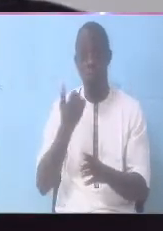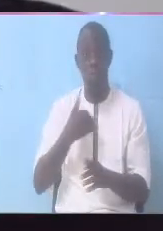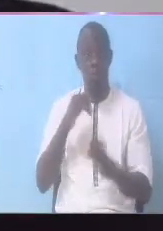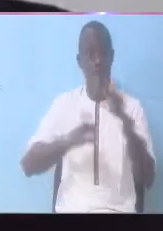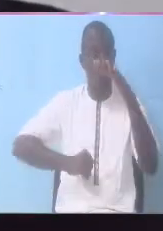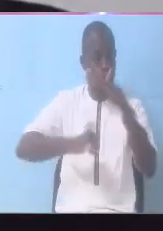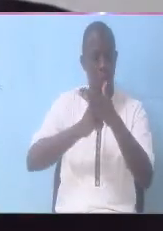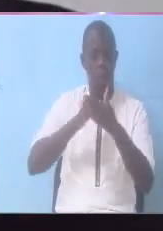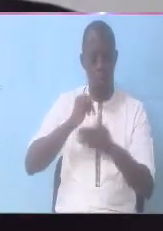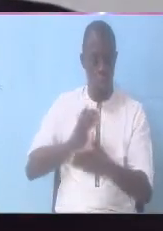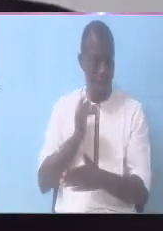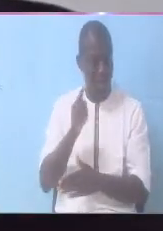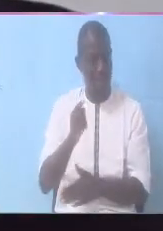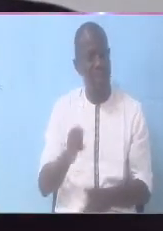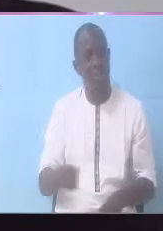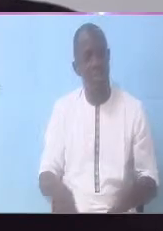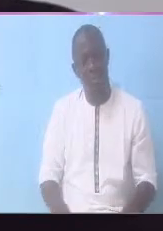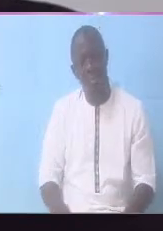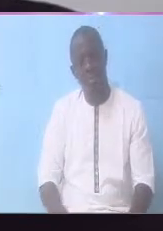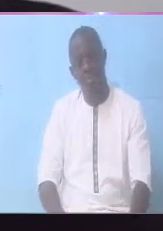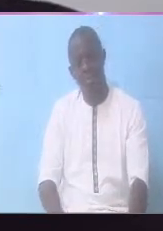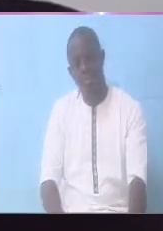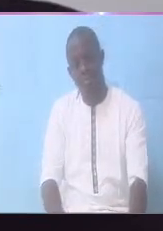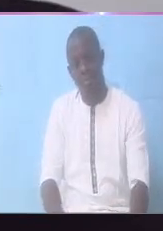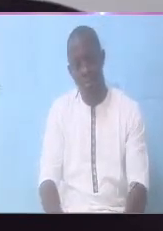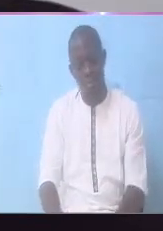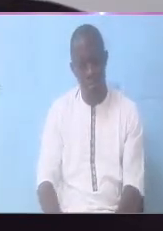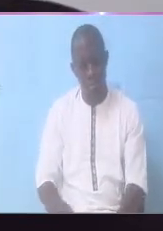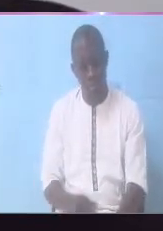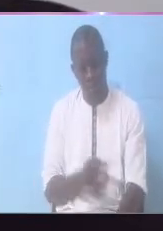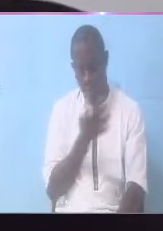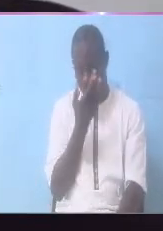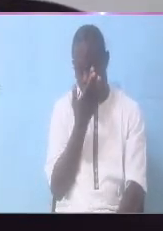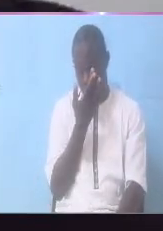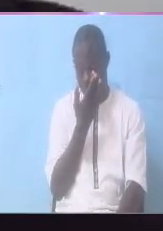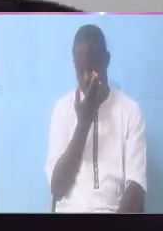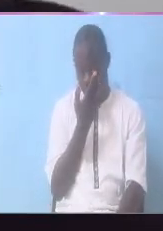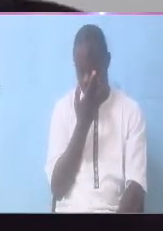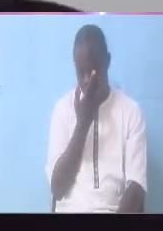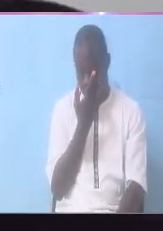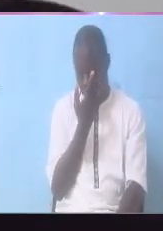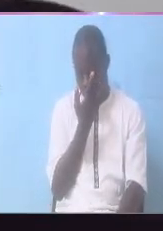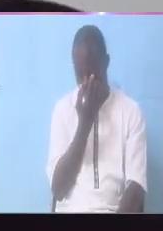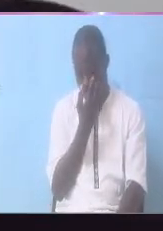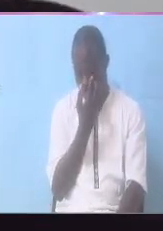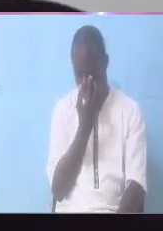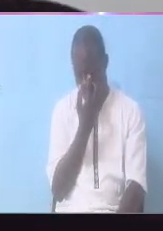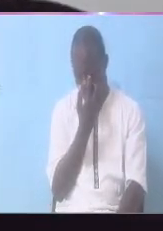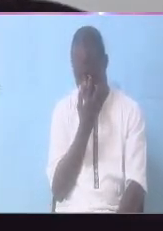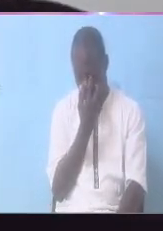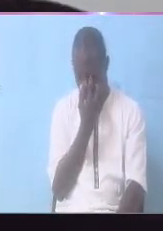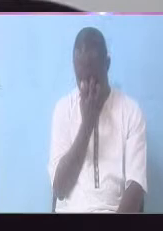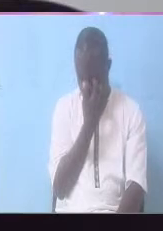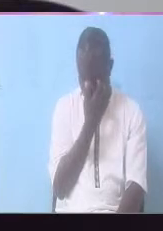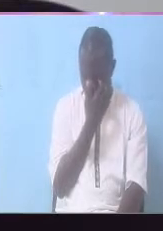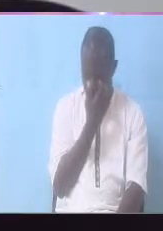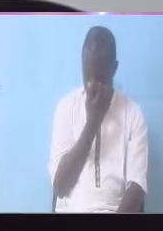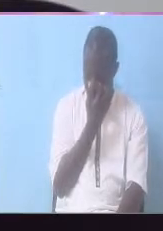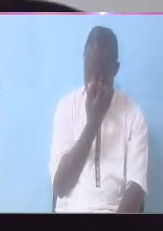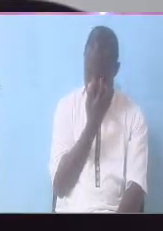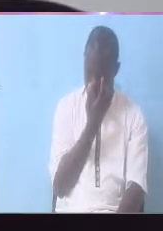Katu ni muso findita hanfo inindoli nyomo kambe ngoketa ate munta atela kulbeda na woleto.